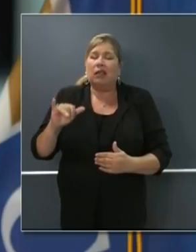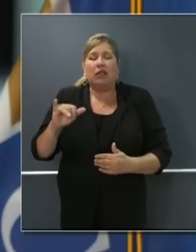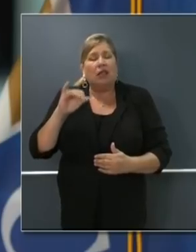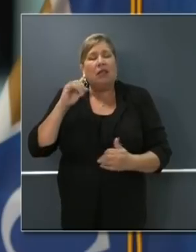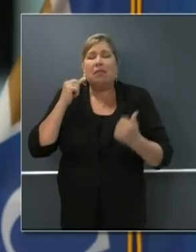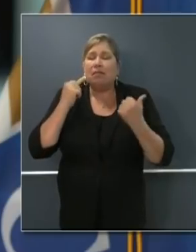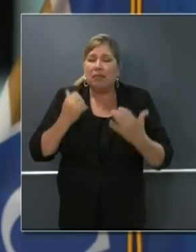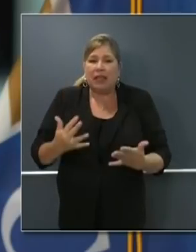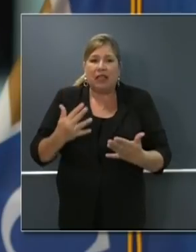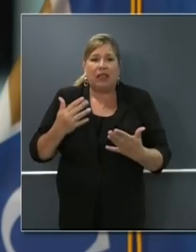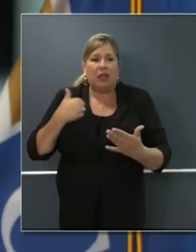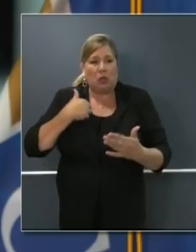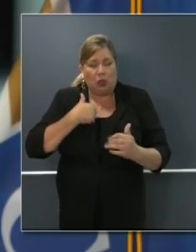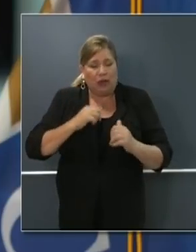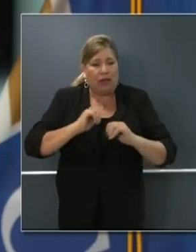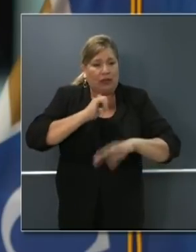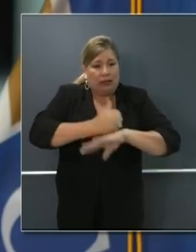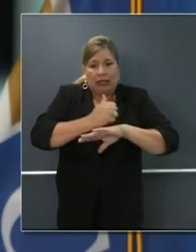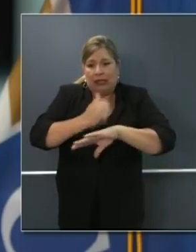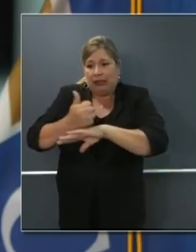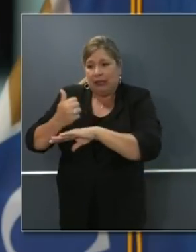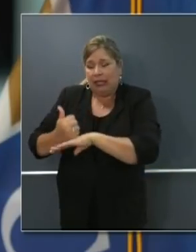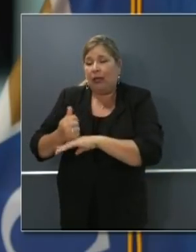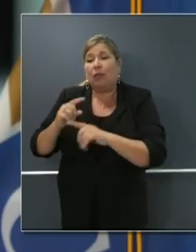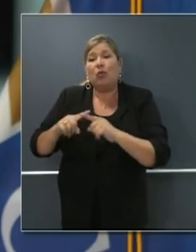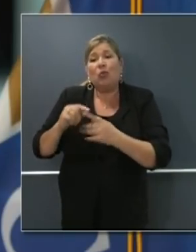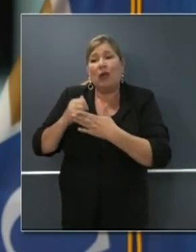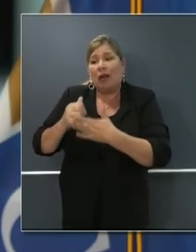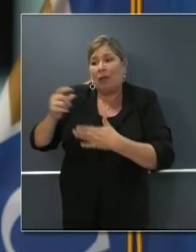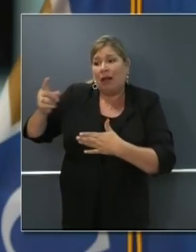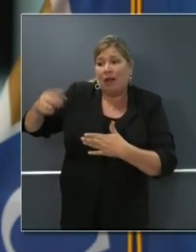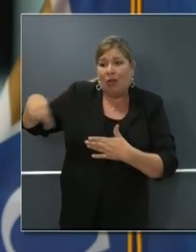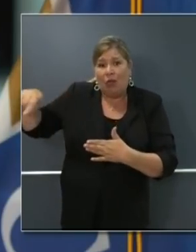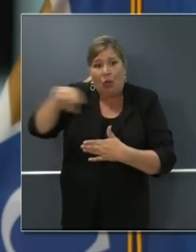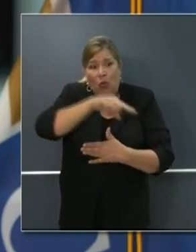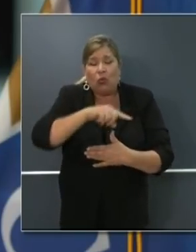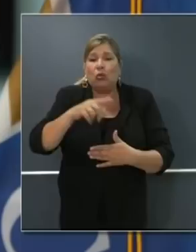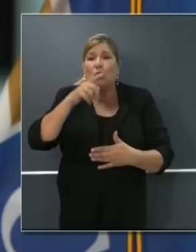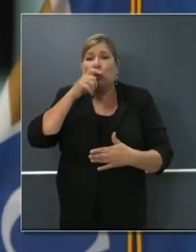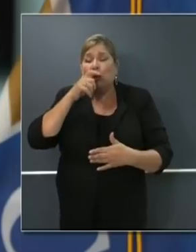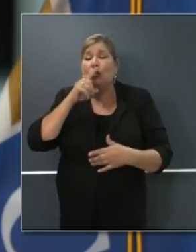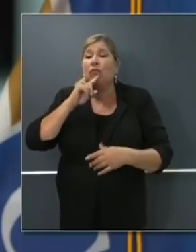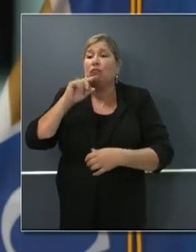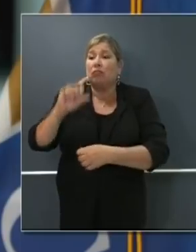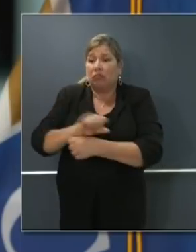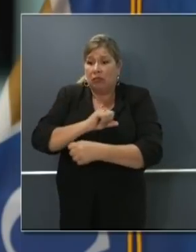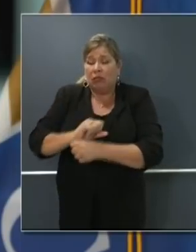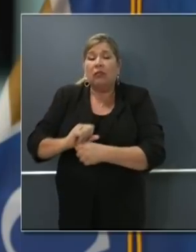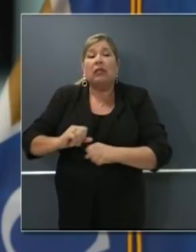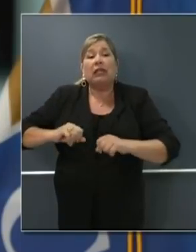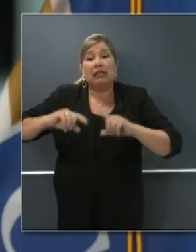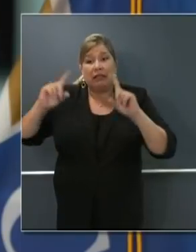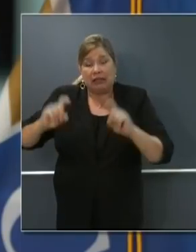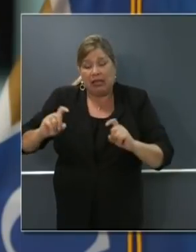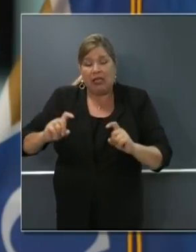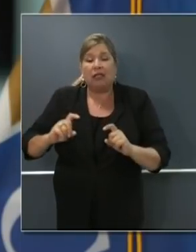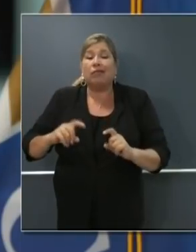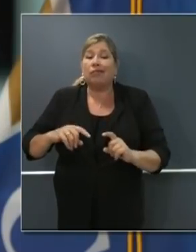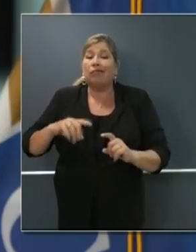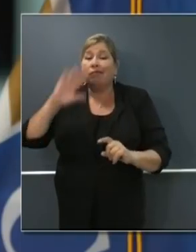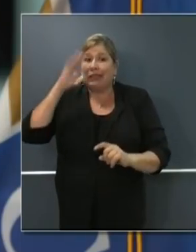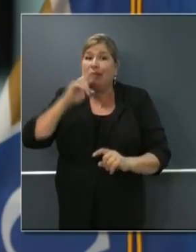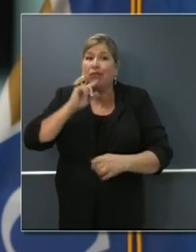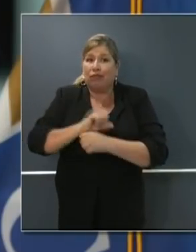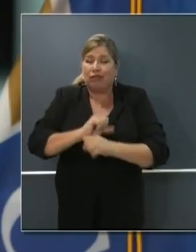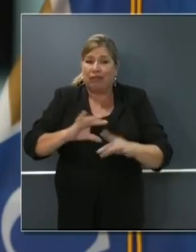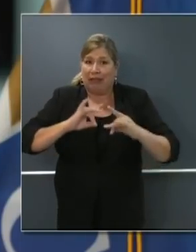help isolate individuals that not only have been tested positive, but that have been exposed when there has been a positive test, and to make